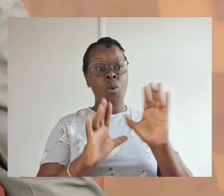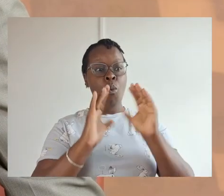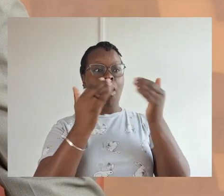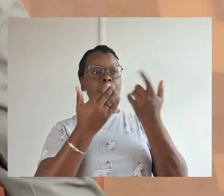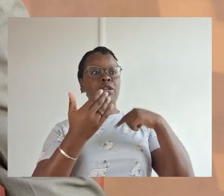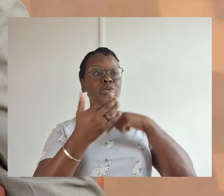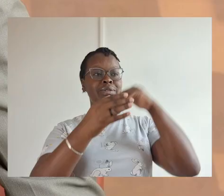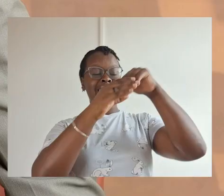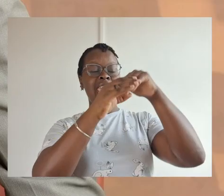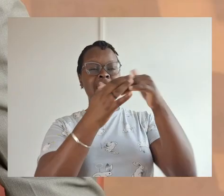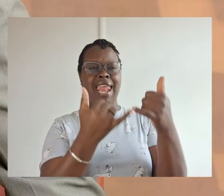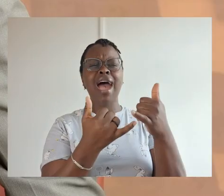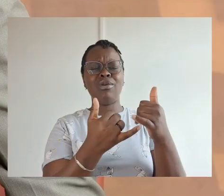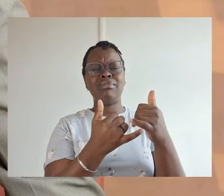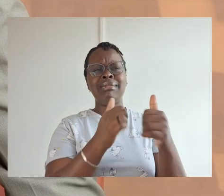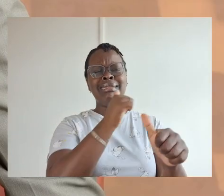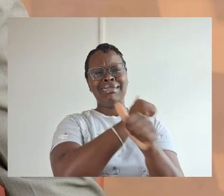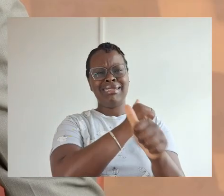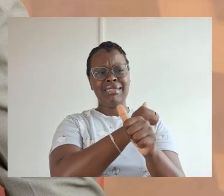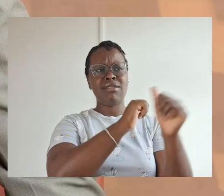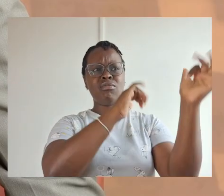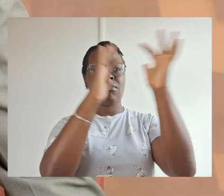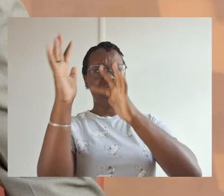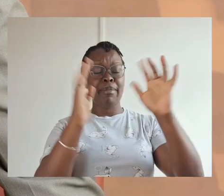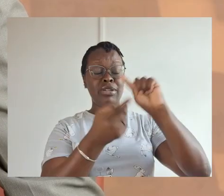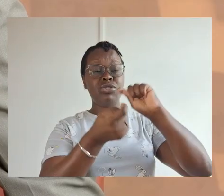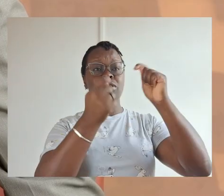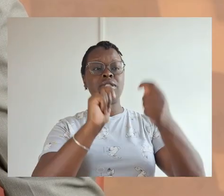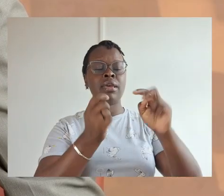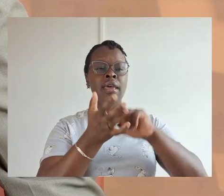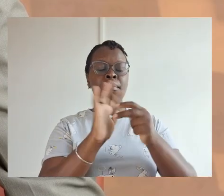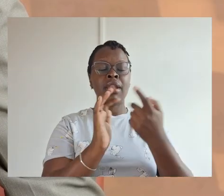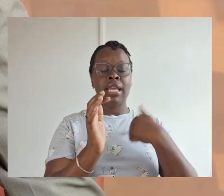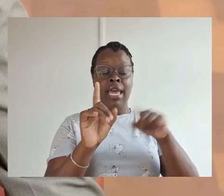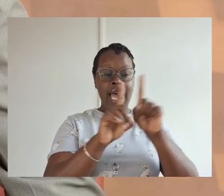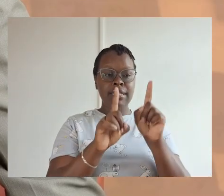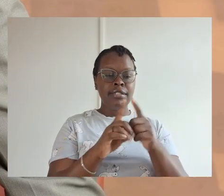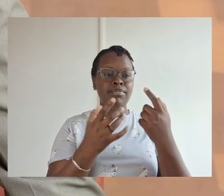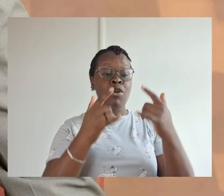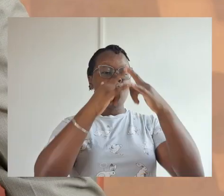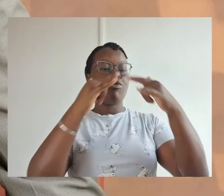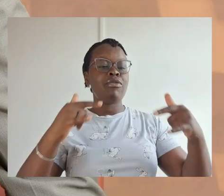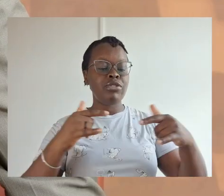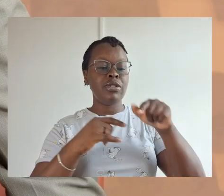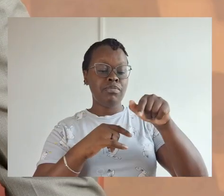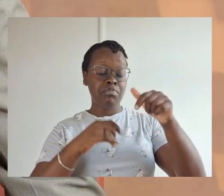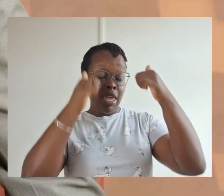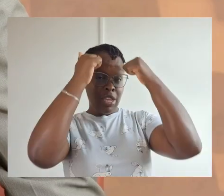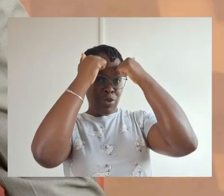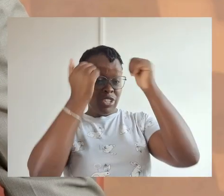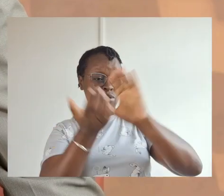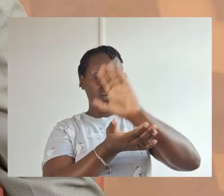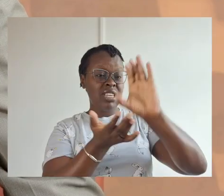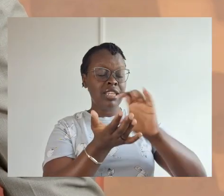world we're living in is in danger now because of climate change. So with all our projects at the Refugee Youth Education Hub, we go